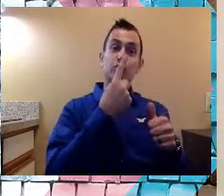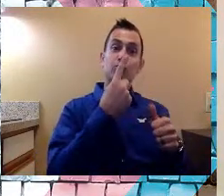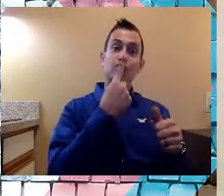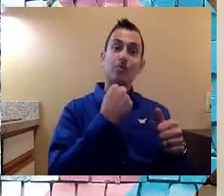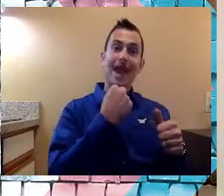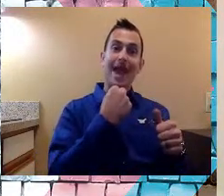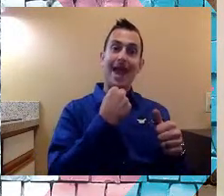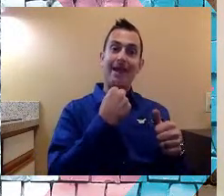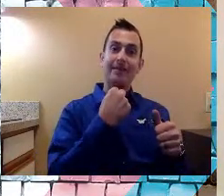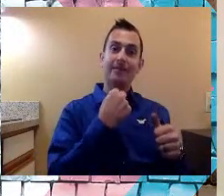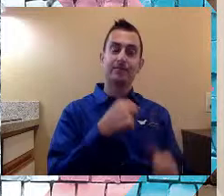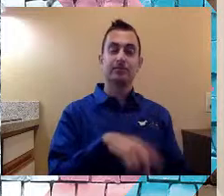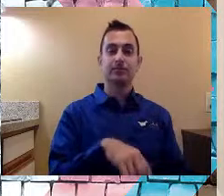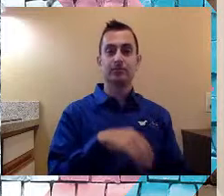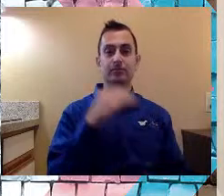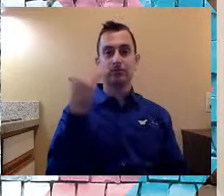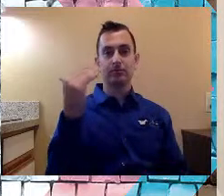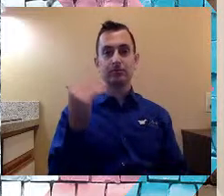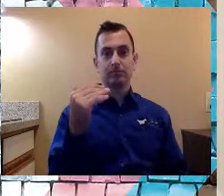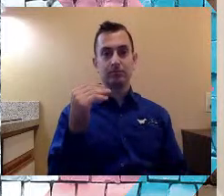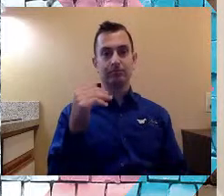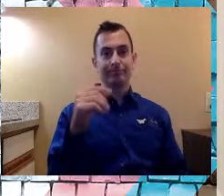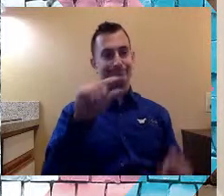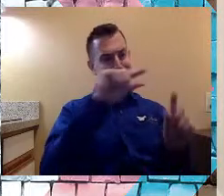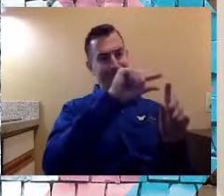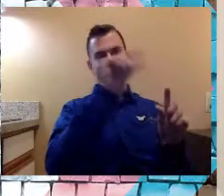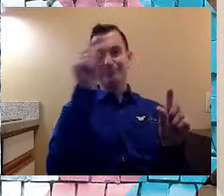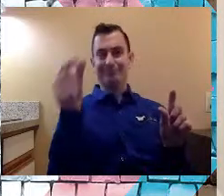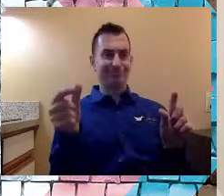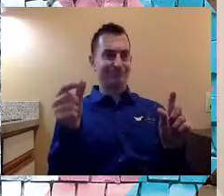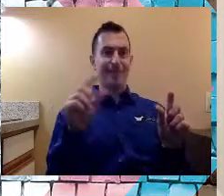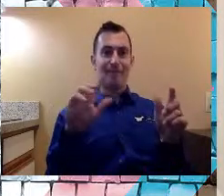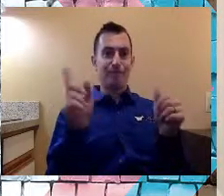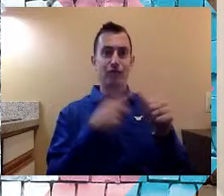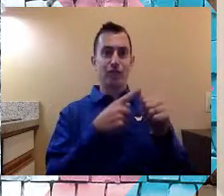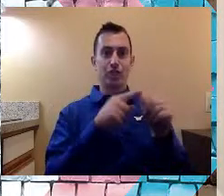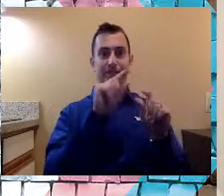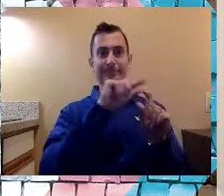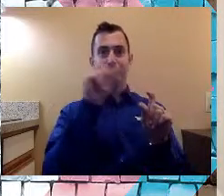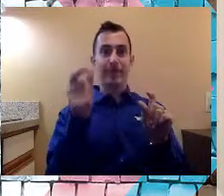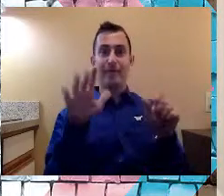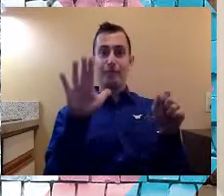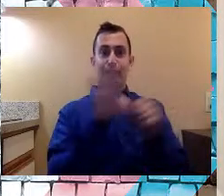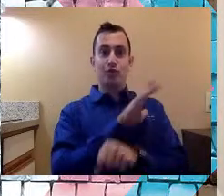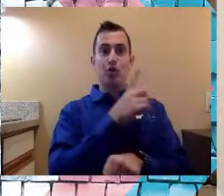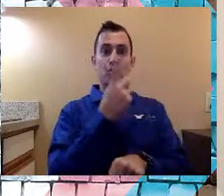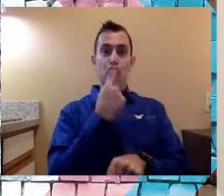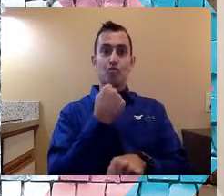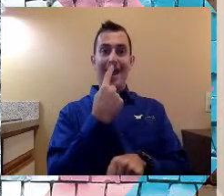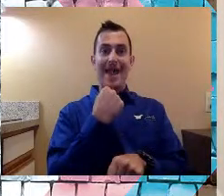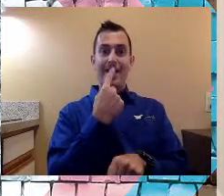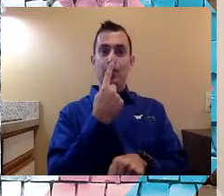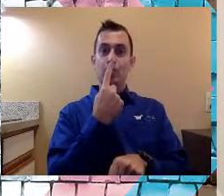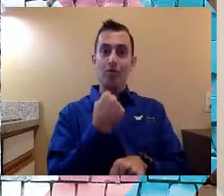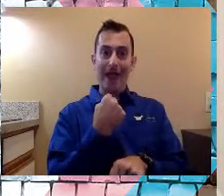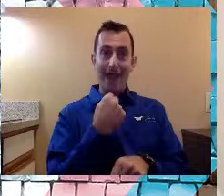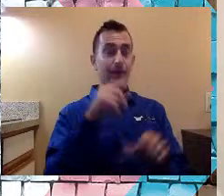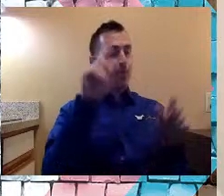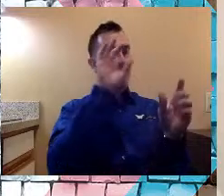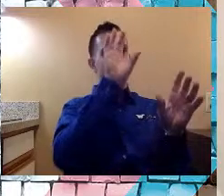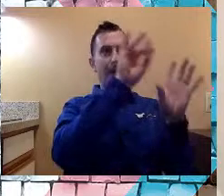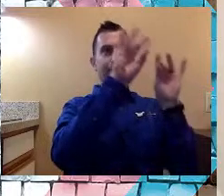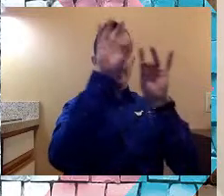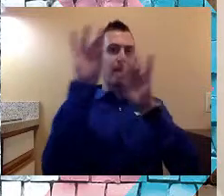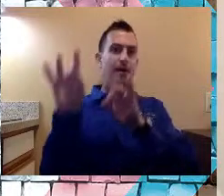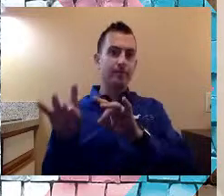here, and I'm just gonna fill that whole thing in. Okay, and so you would just keep going. I'm going to